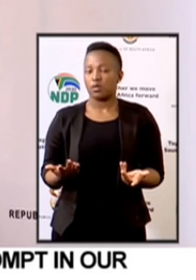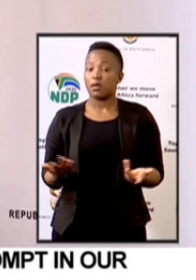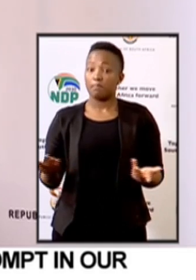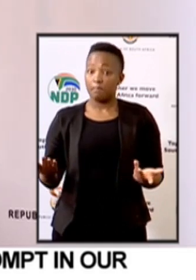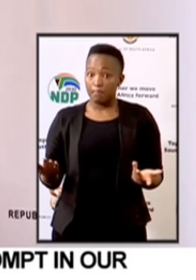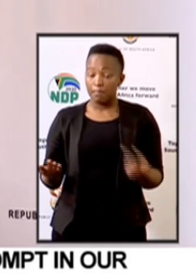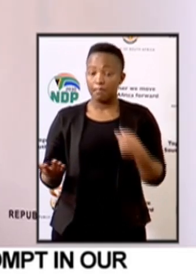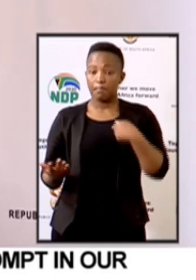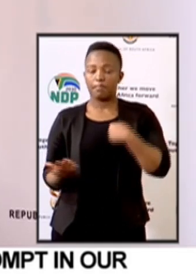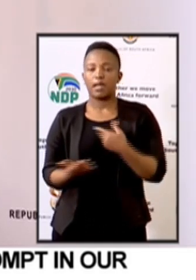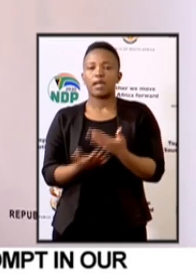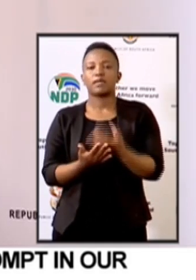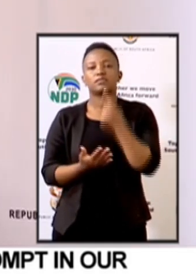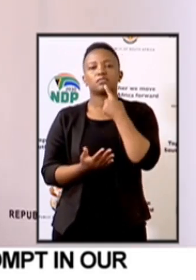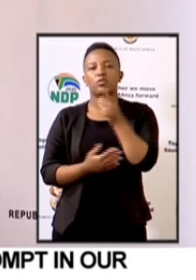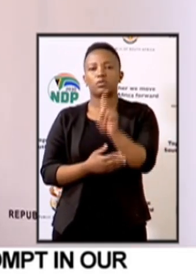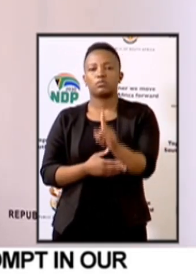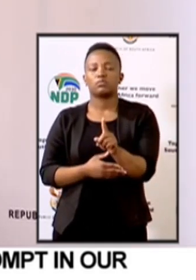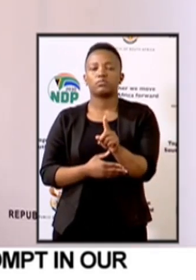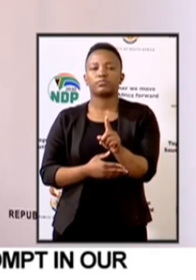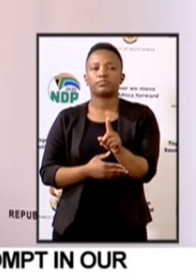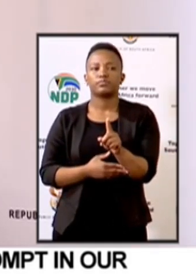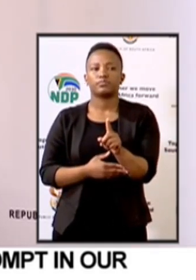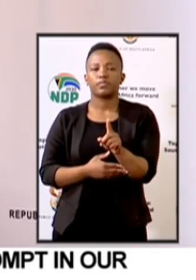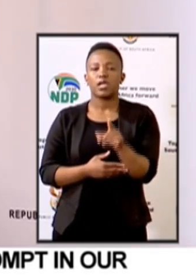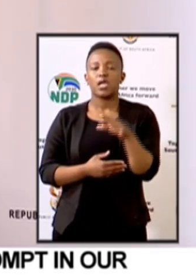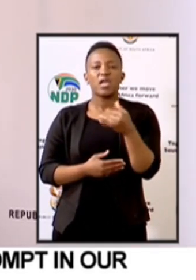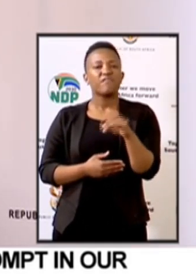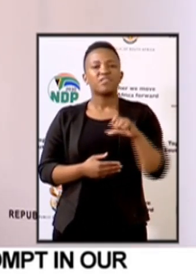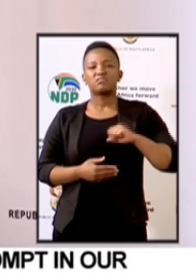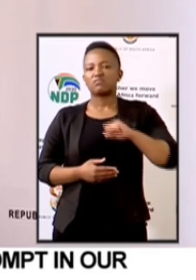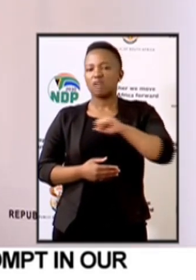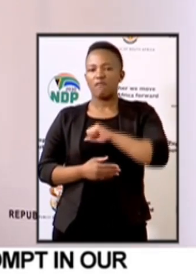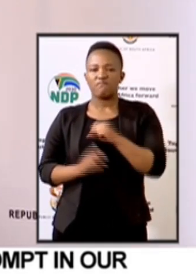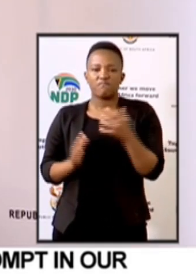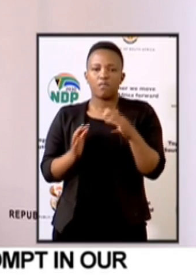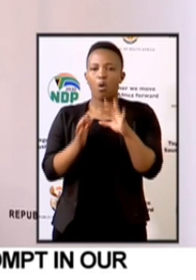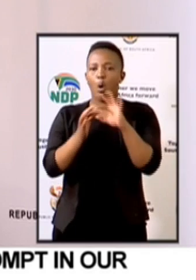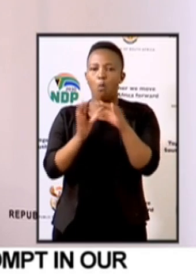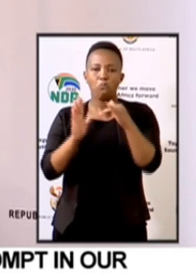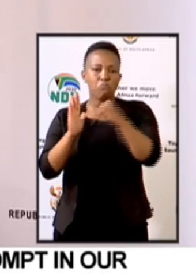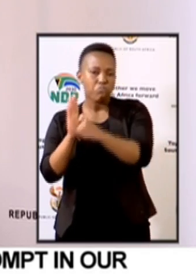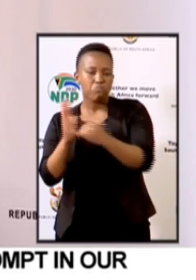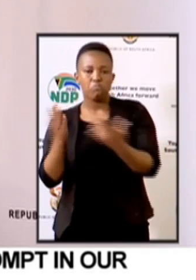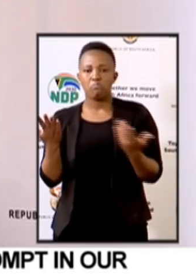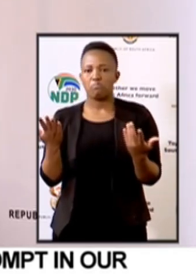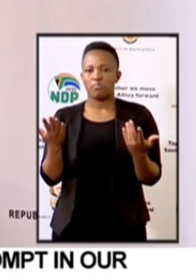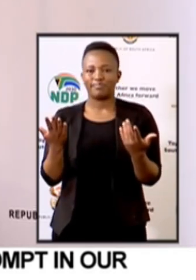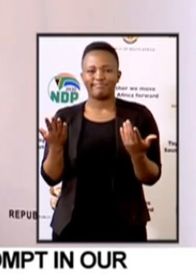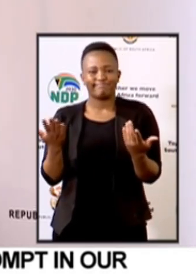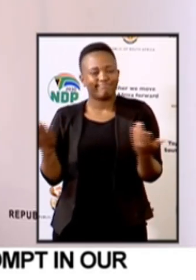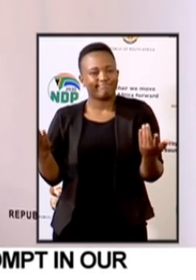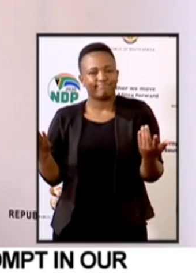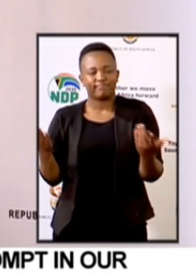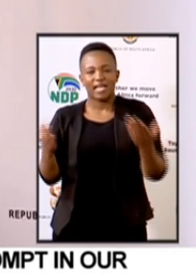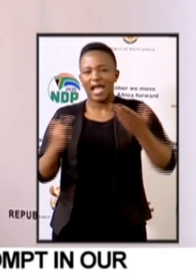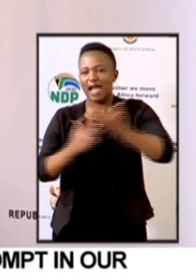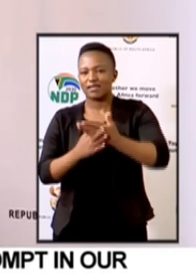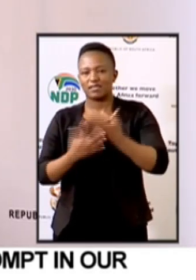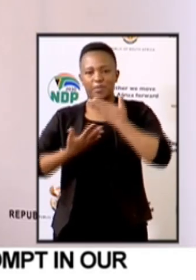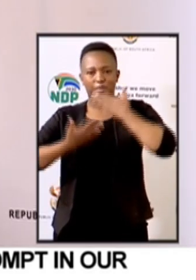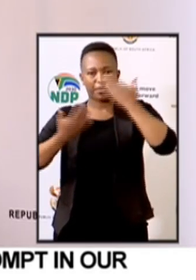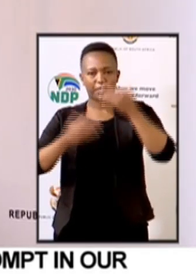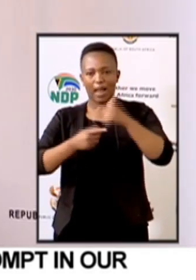where an employee doesn't have, as I've said before, you don't have